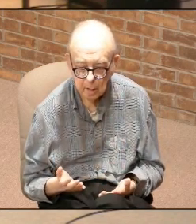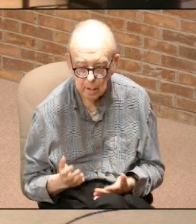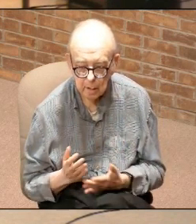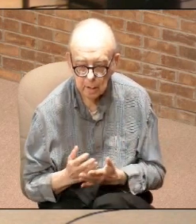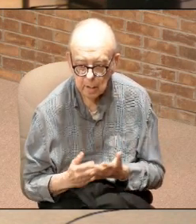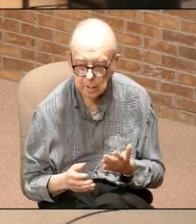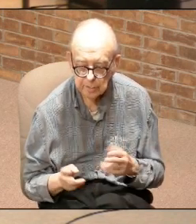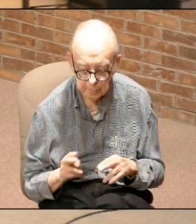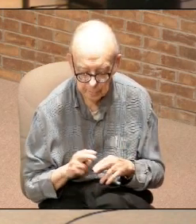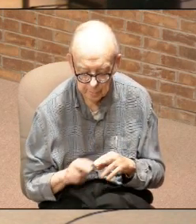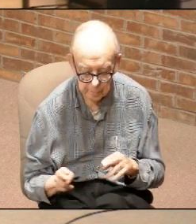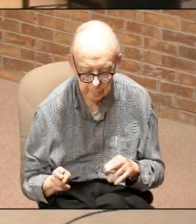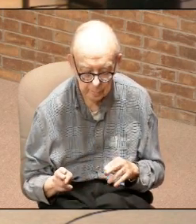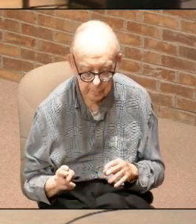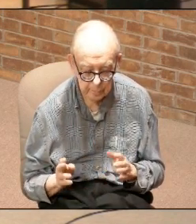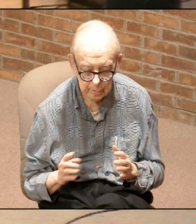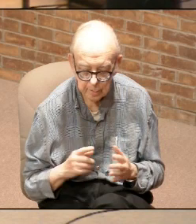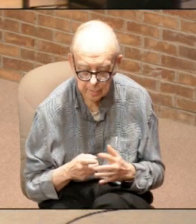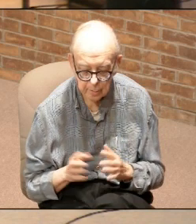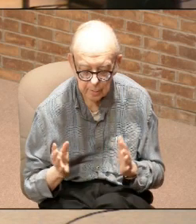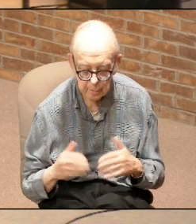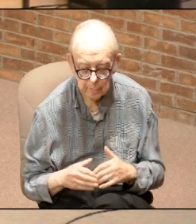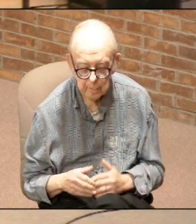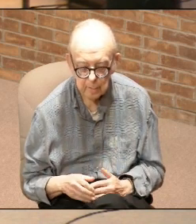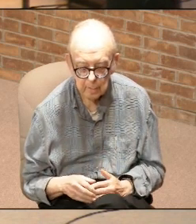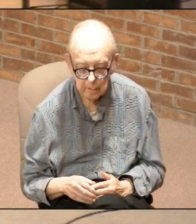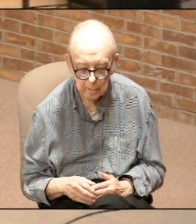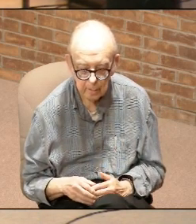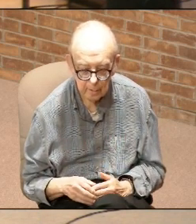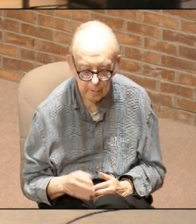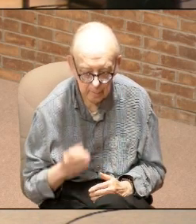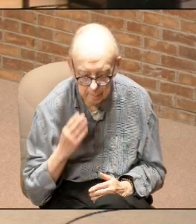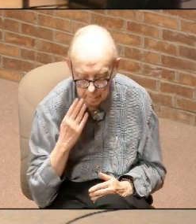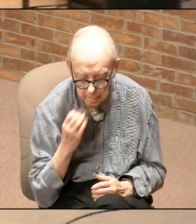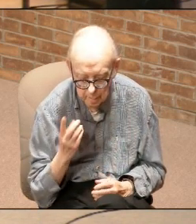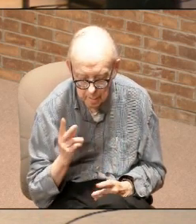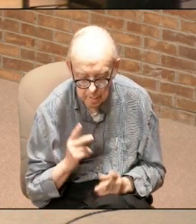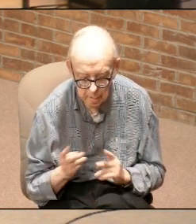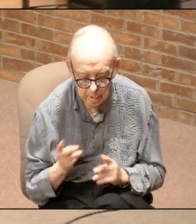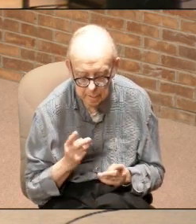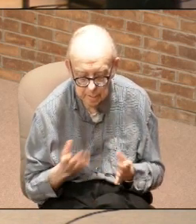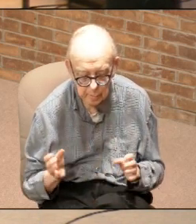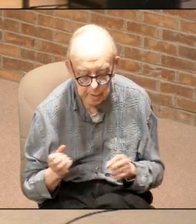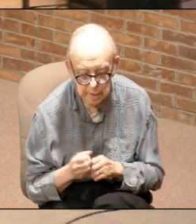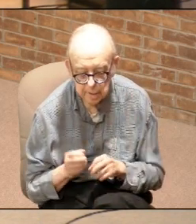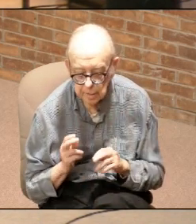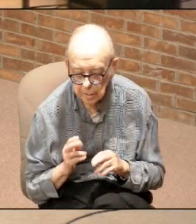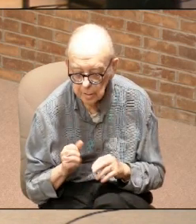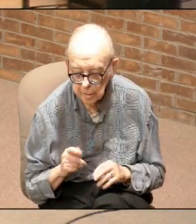go into color and uh you know how many people didn't want to get chairs